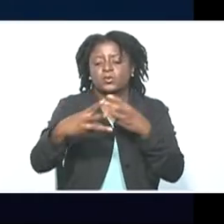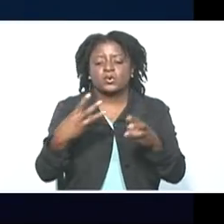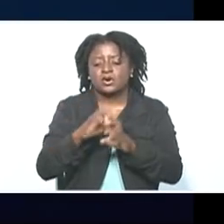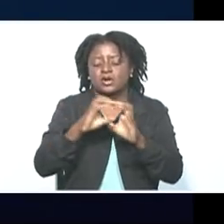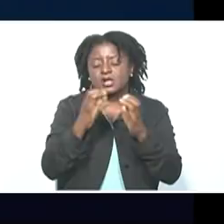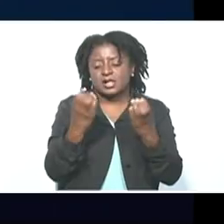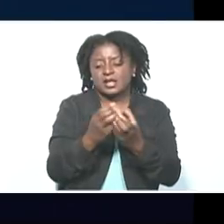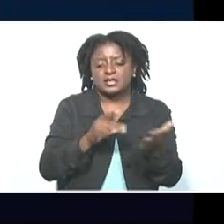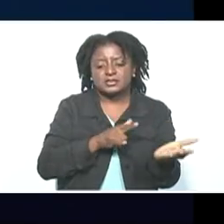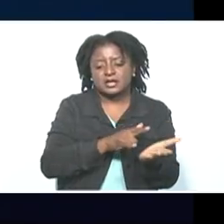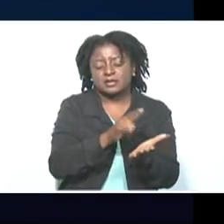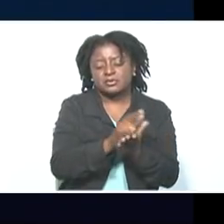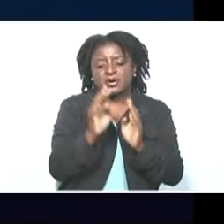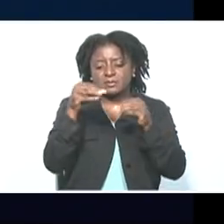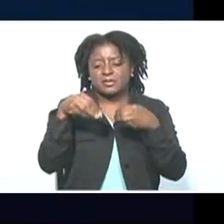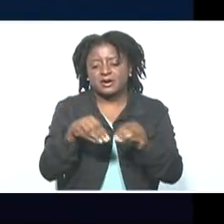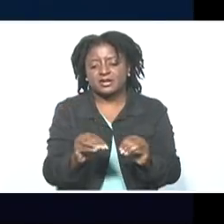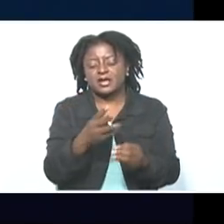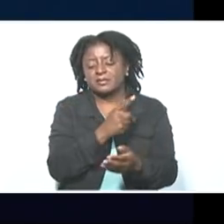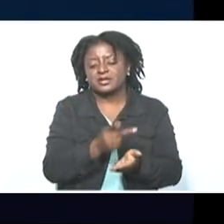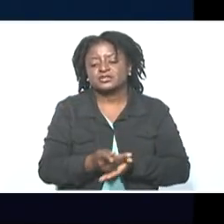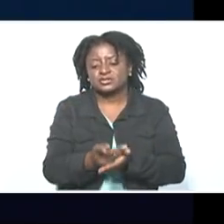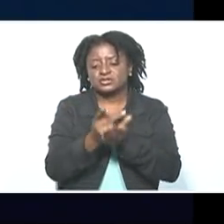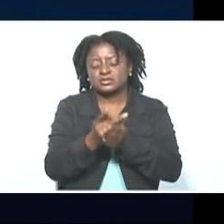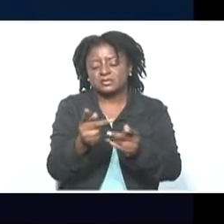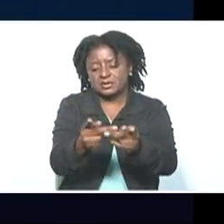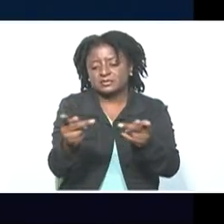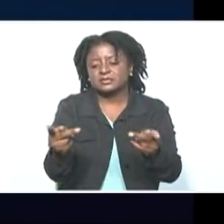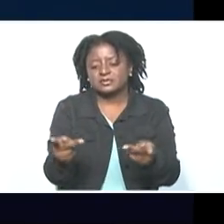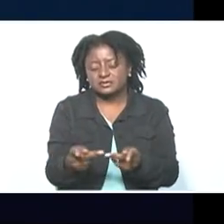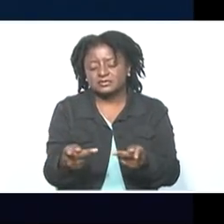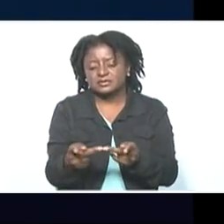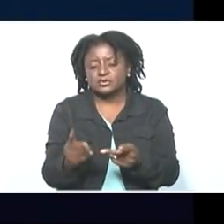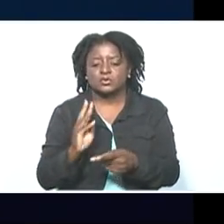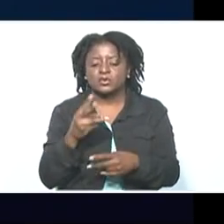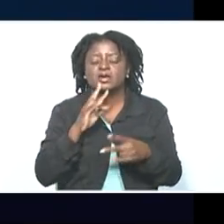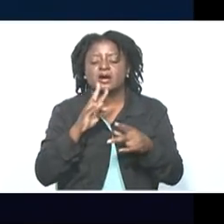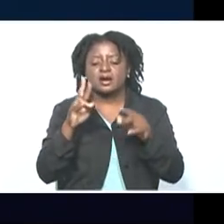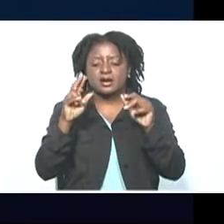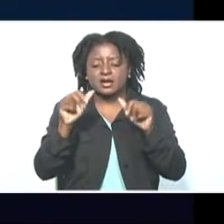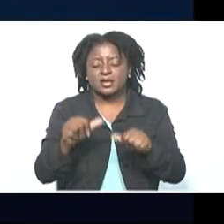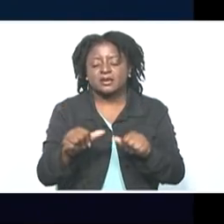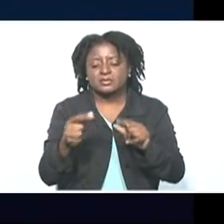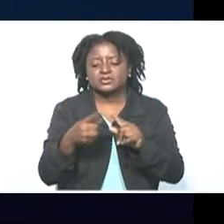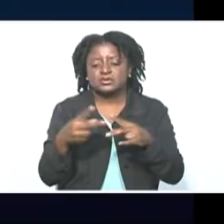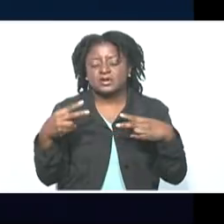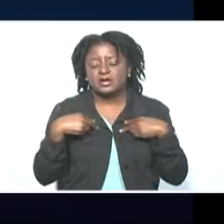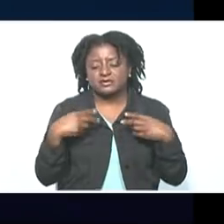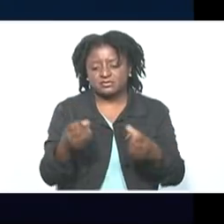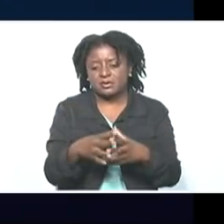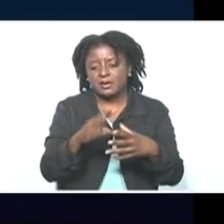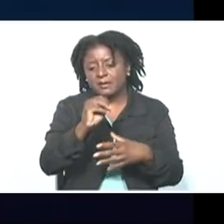airport, maritime and shipping hubs. We are able to